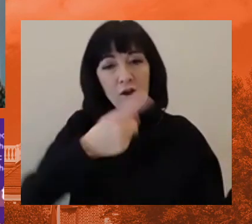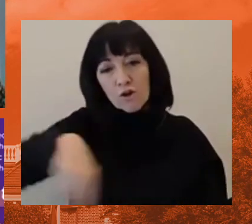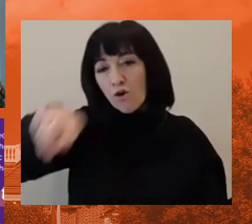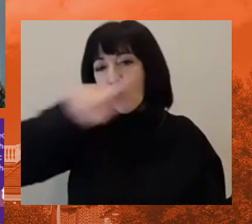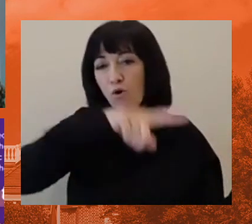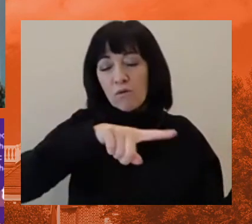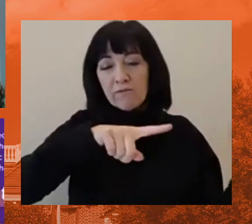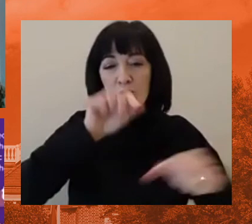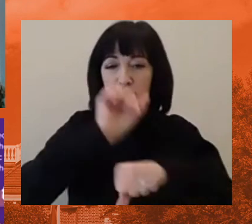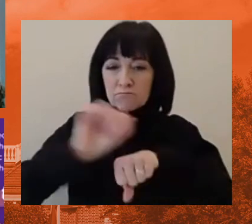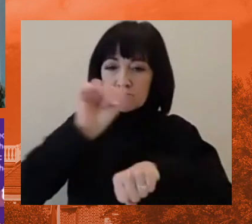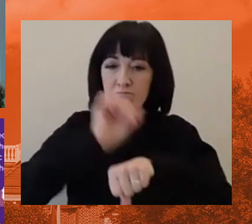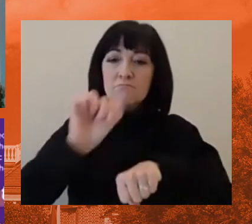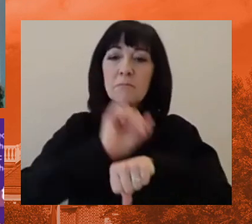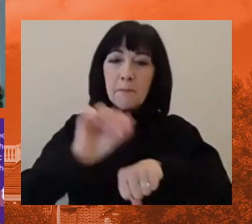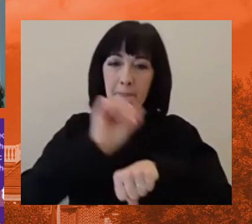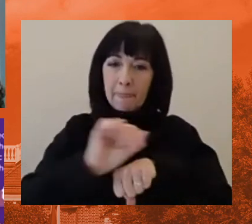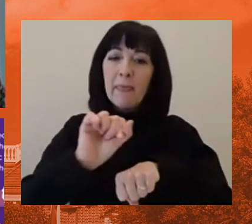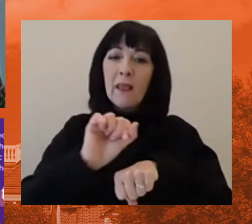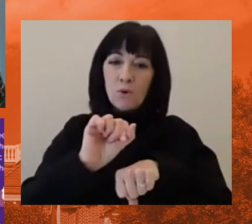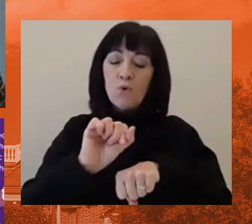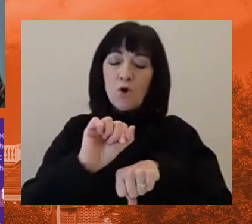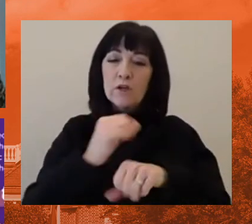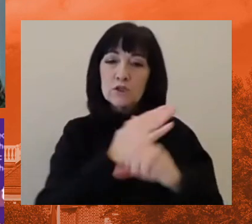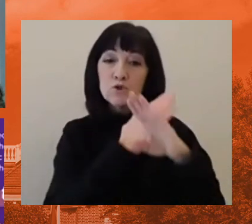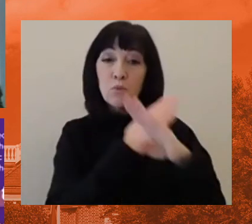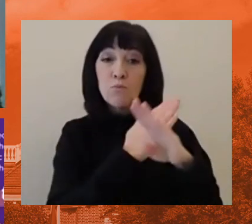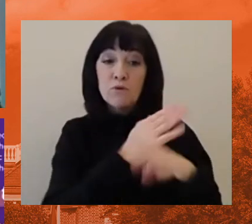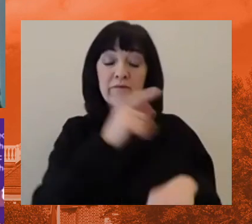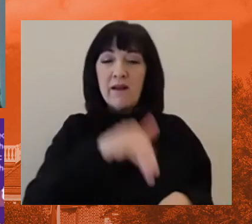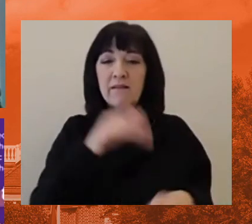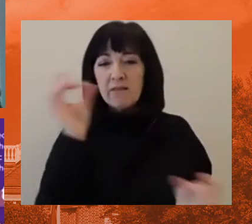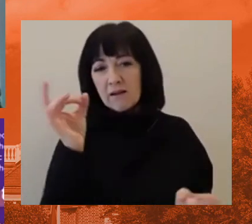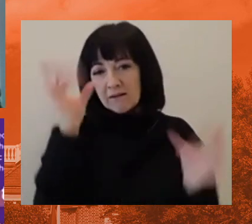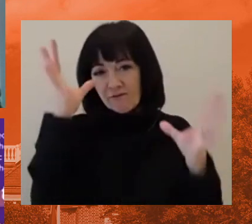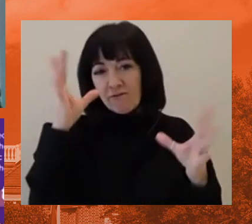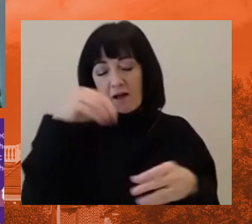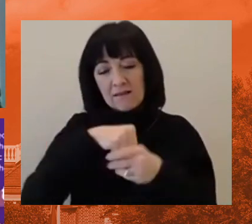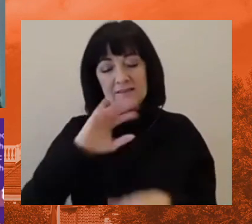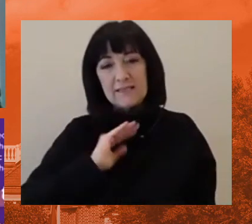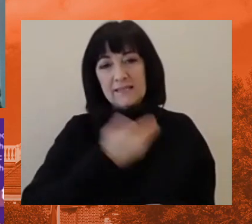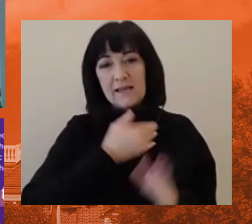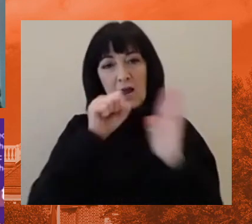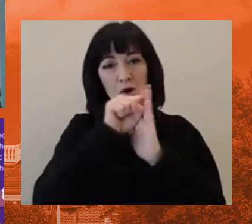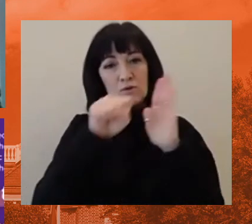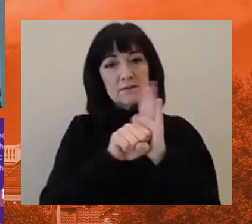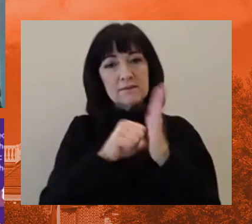are working to prevent teen dating violence and awareness in our state.